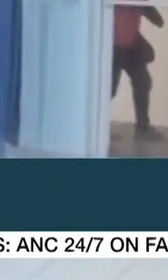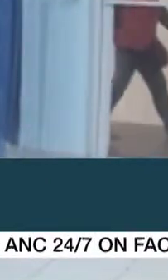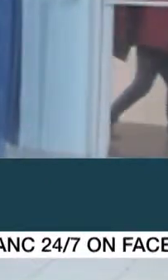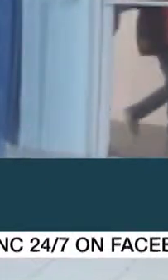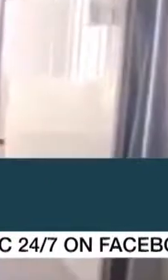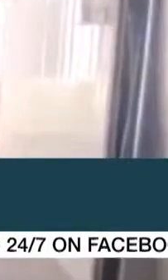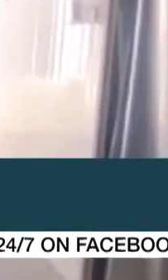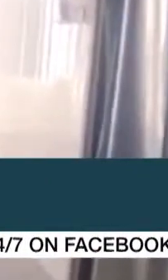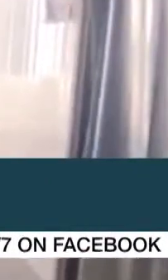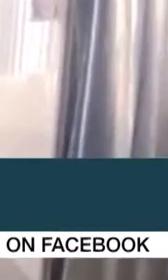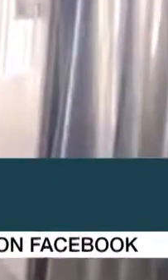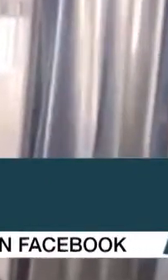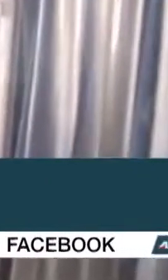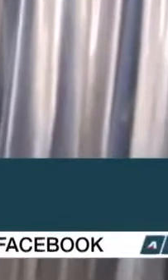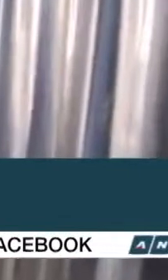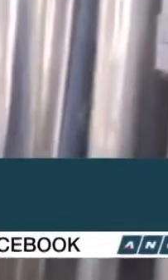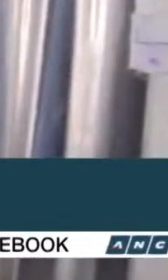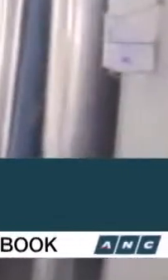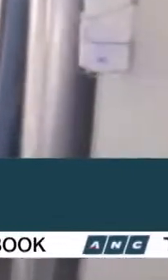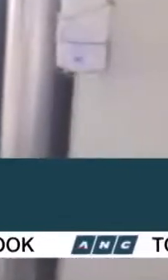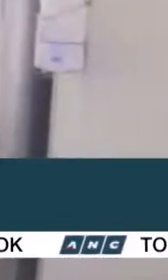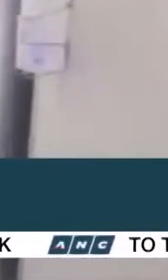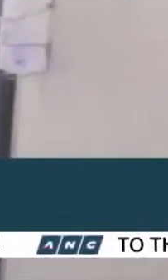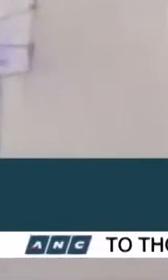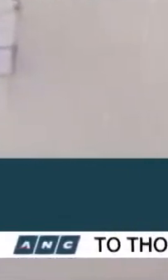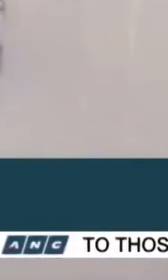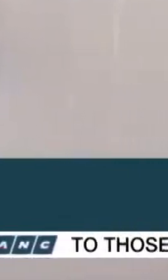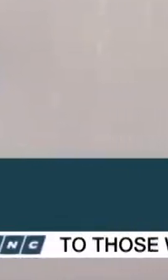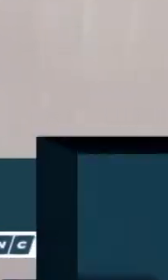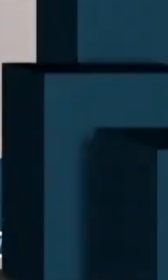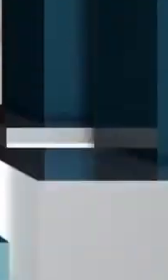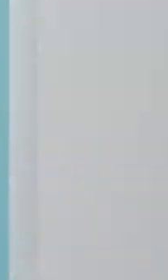its focus and resources to the Philippines.